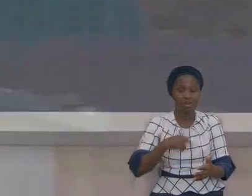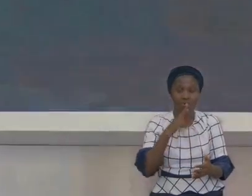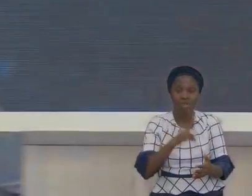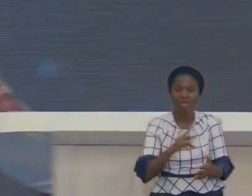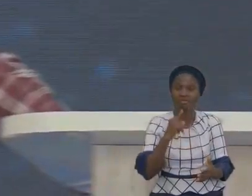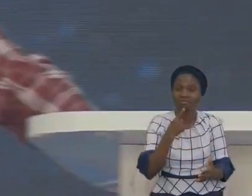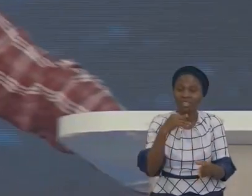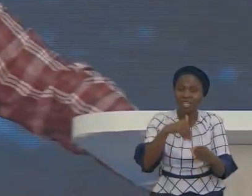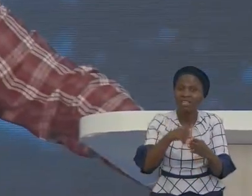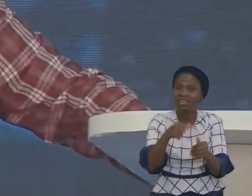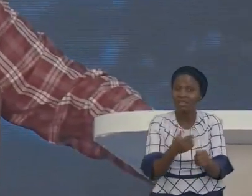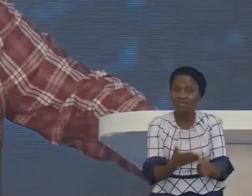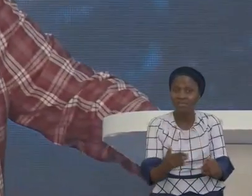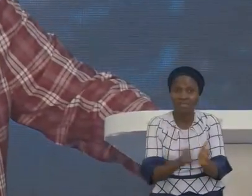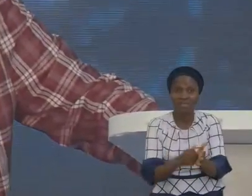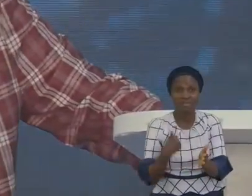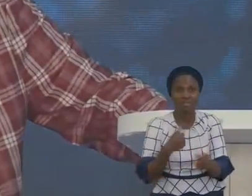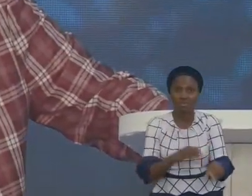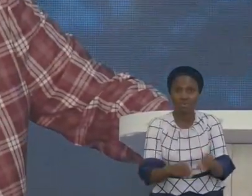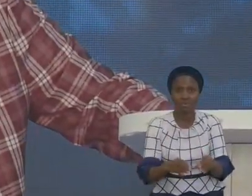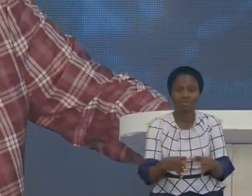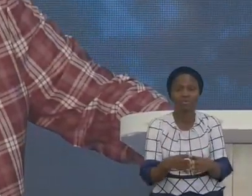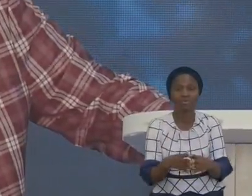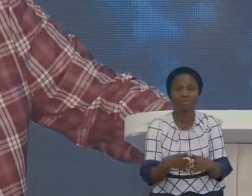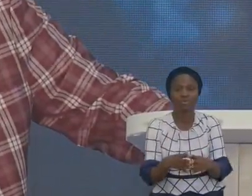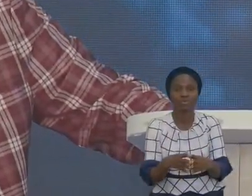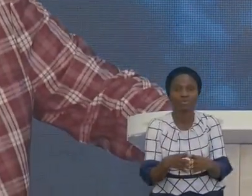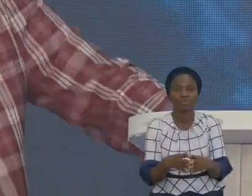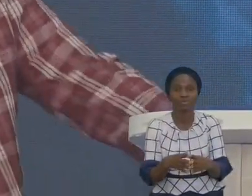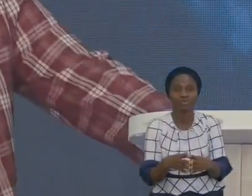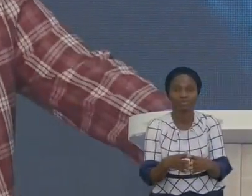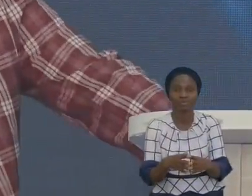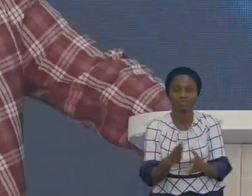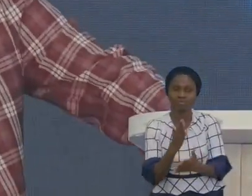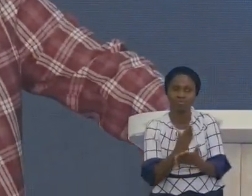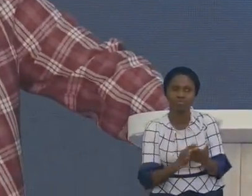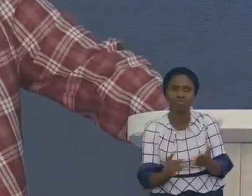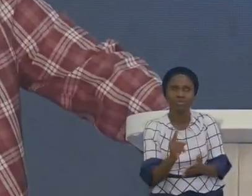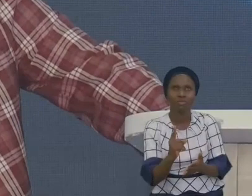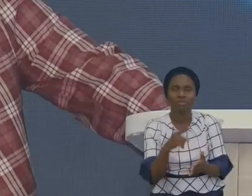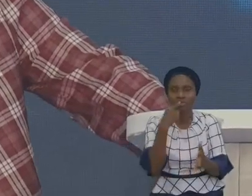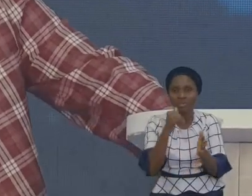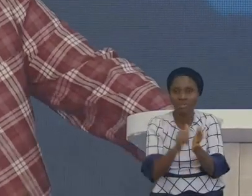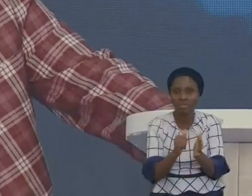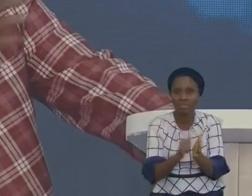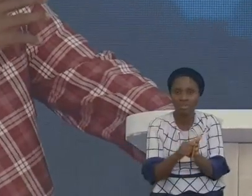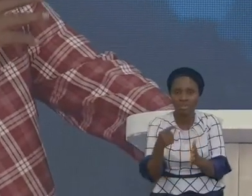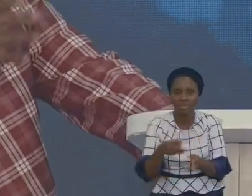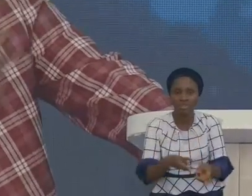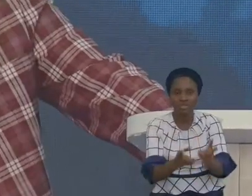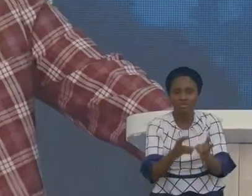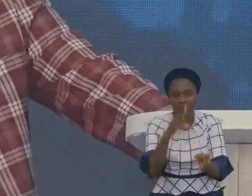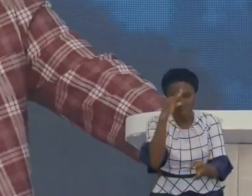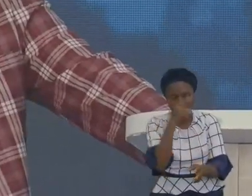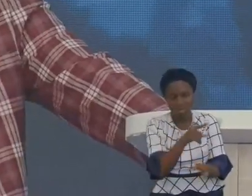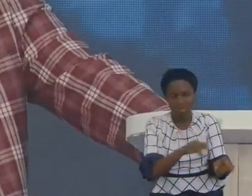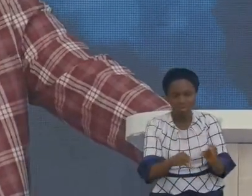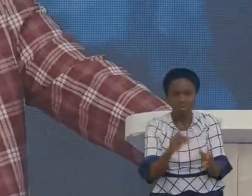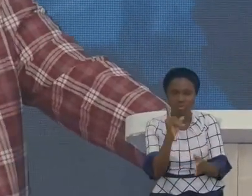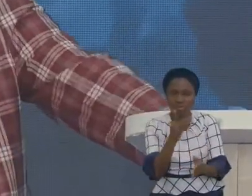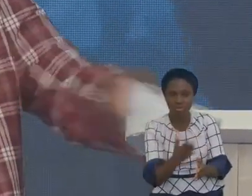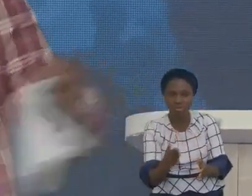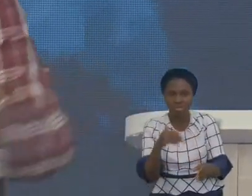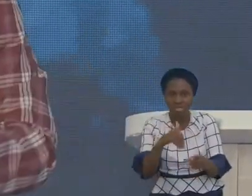Somebody said, the way you do one thing in your life is the way you will do all the rest of the things you do